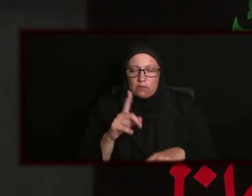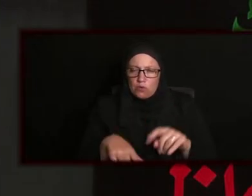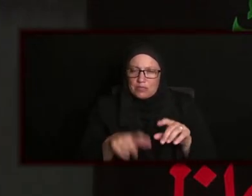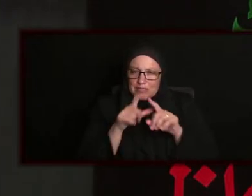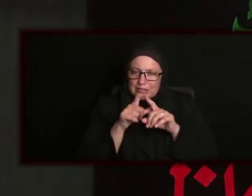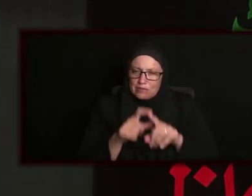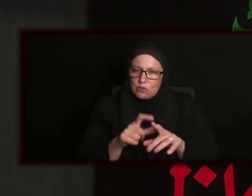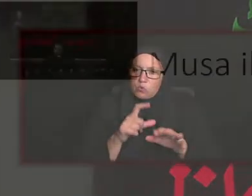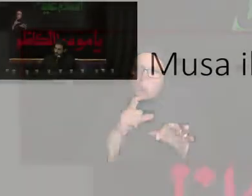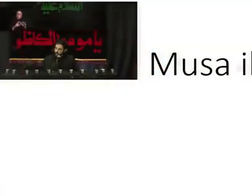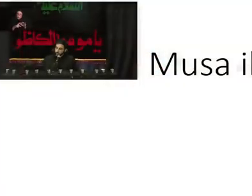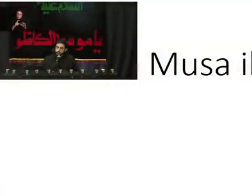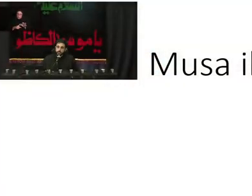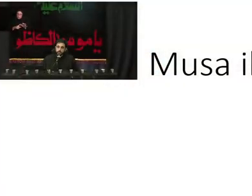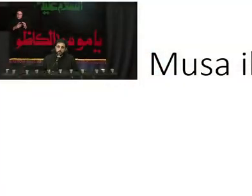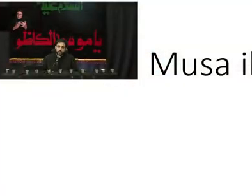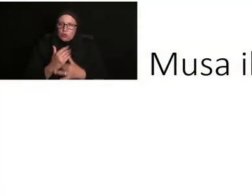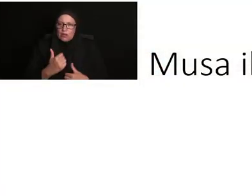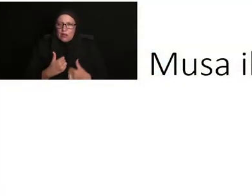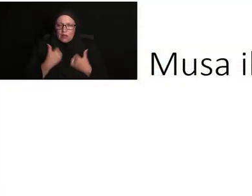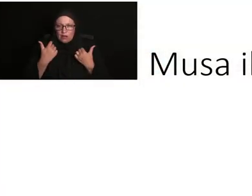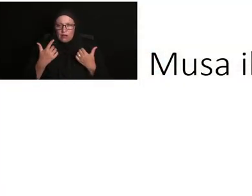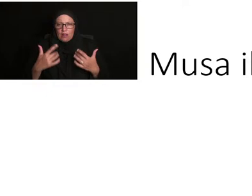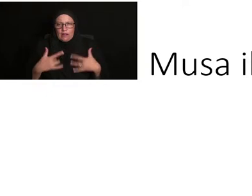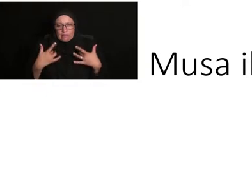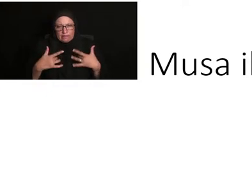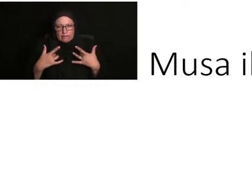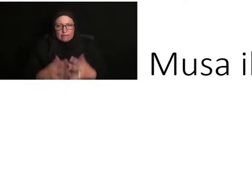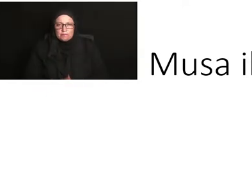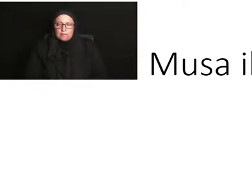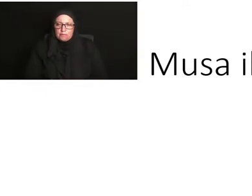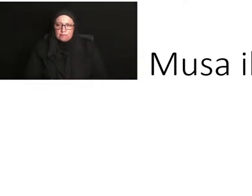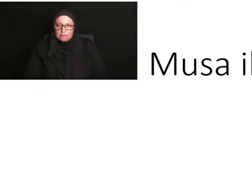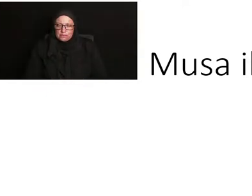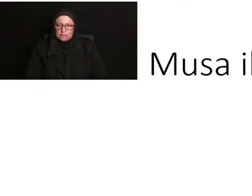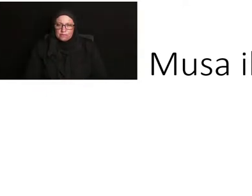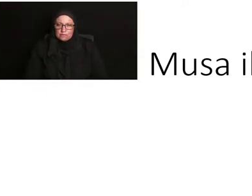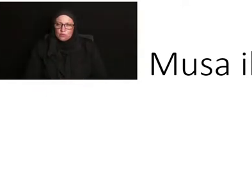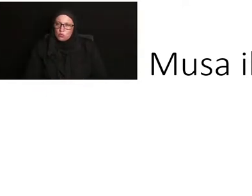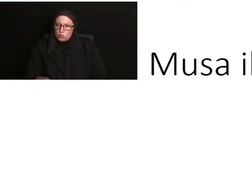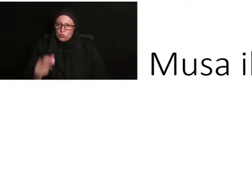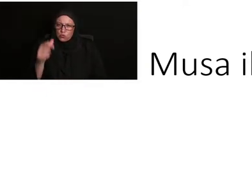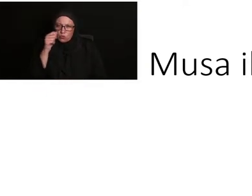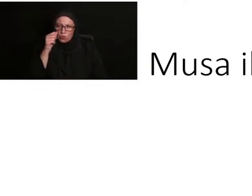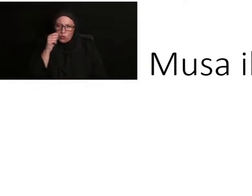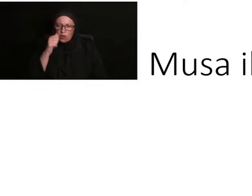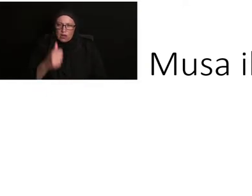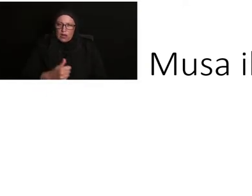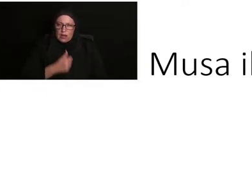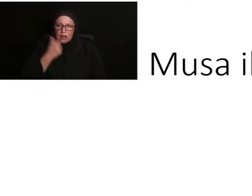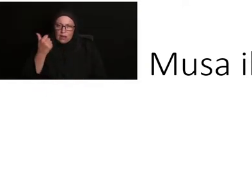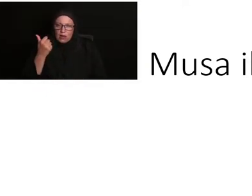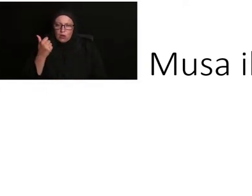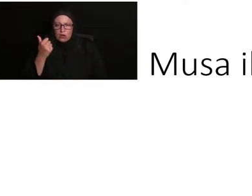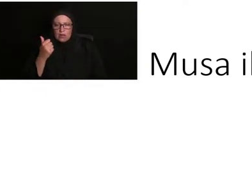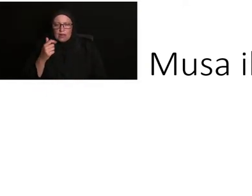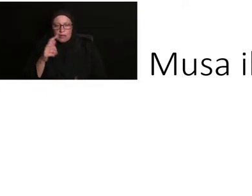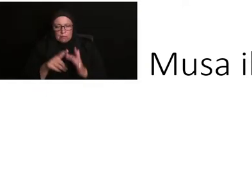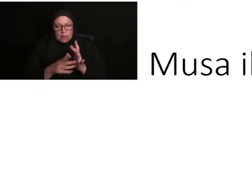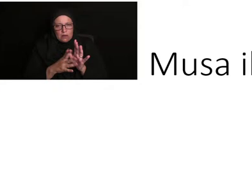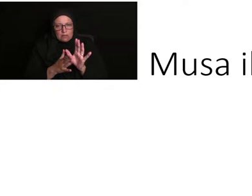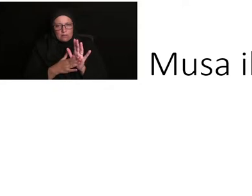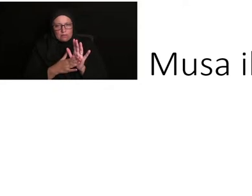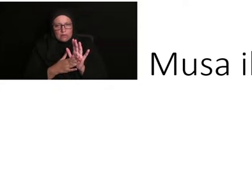lives. Of course, you know before that our Imam, Imam Musa ibn Ja'far,